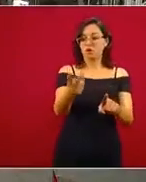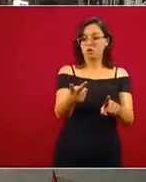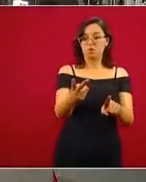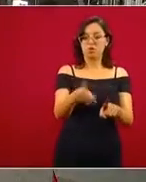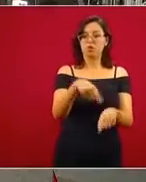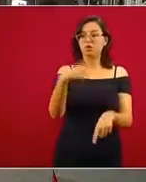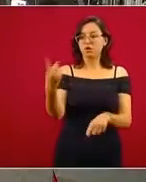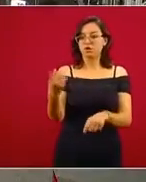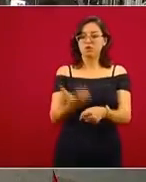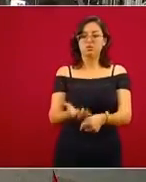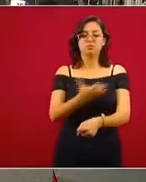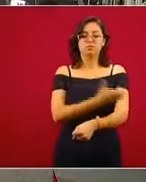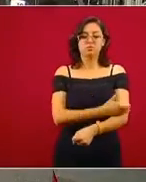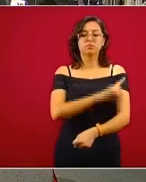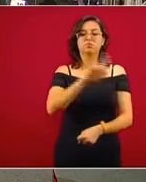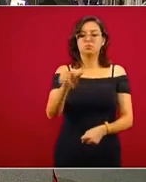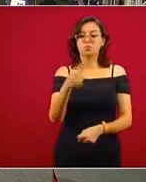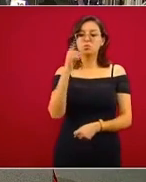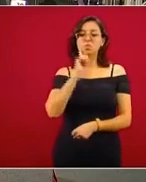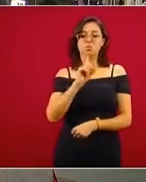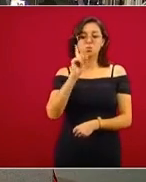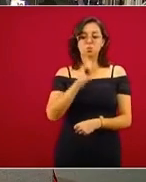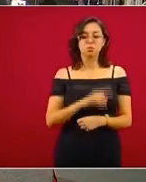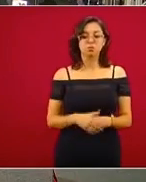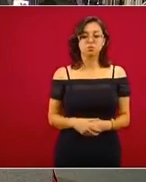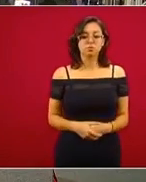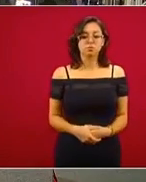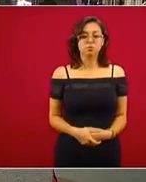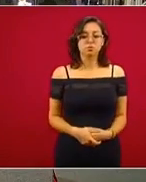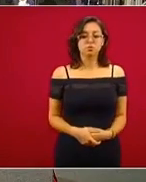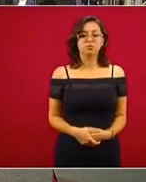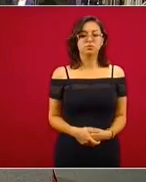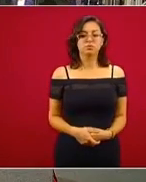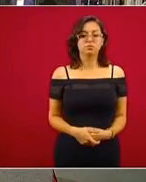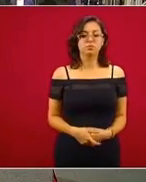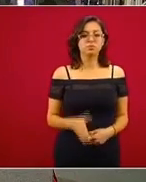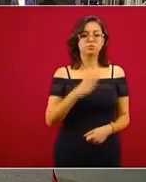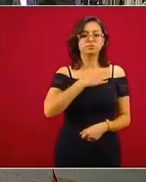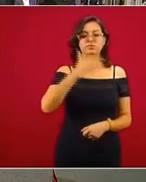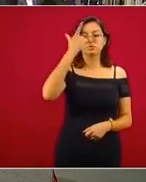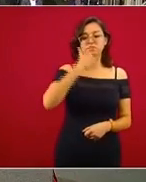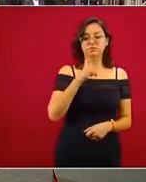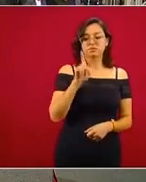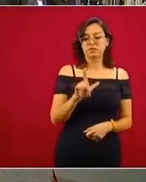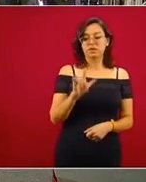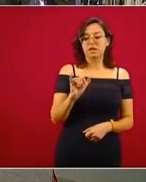we have time, you. Good evening, Liz Varo Alvarez from Grupo Canton.